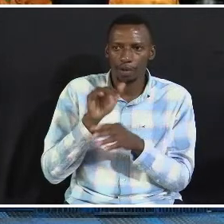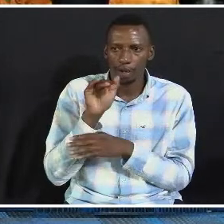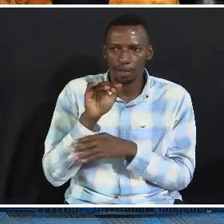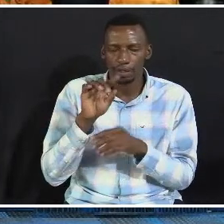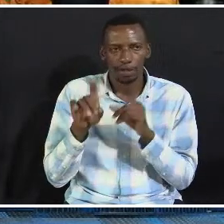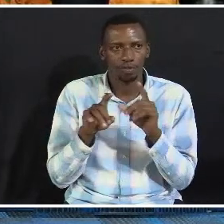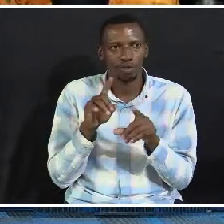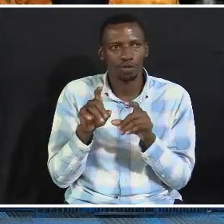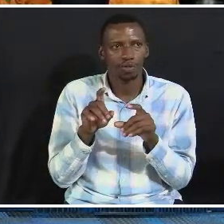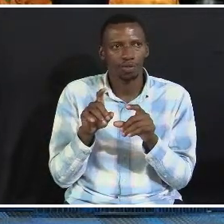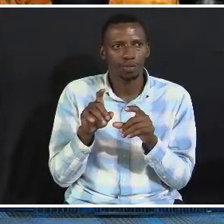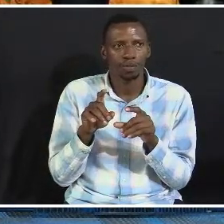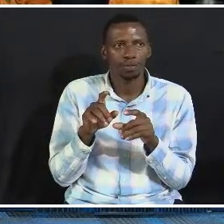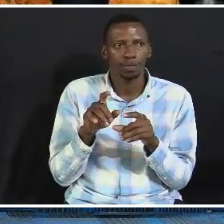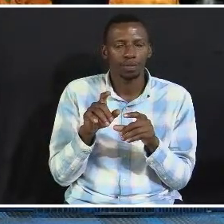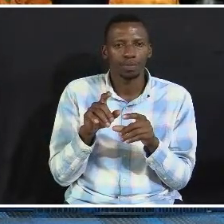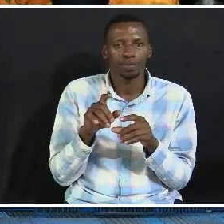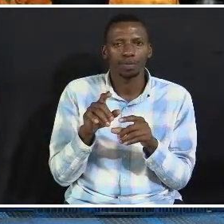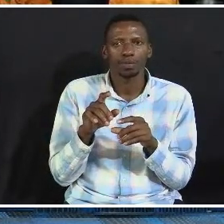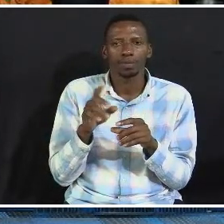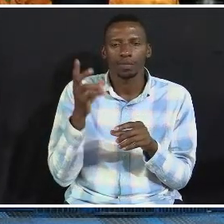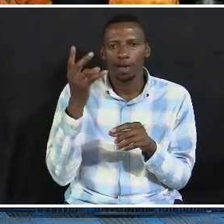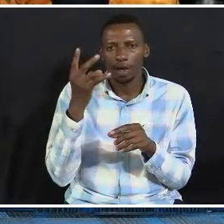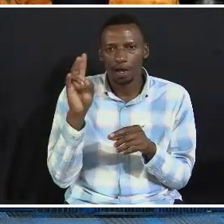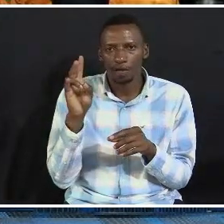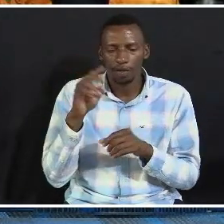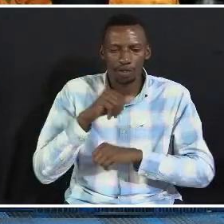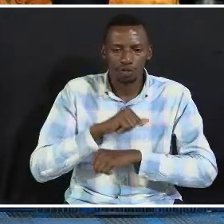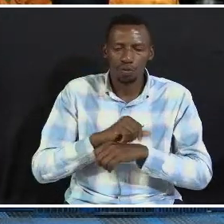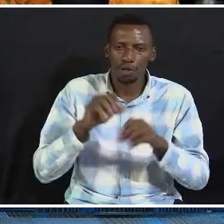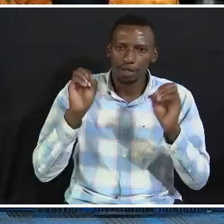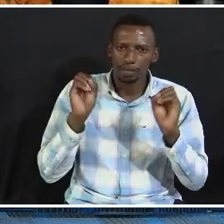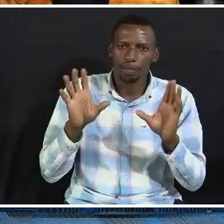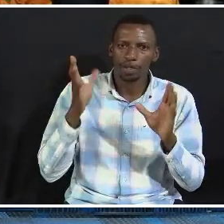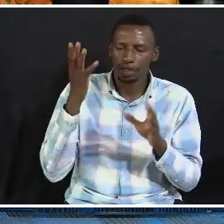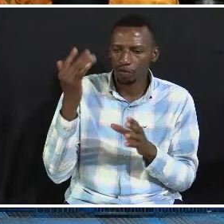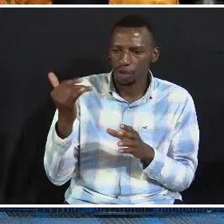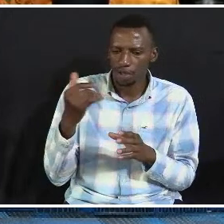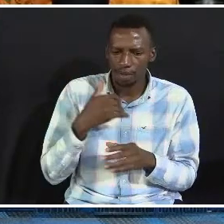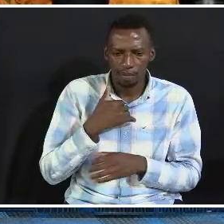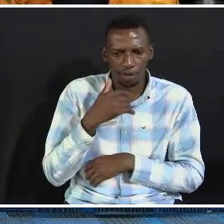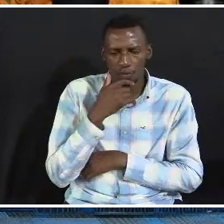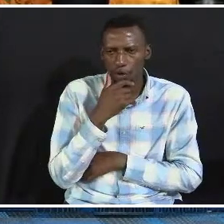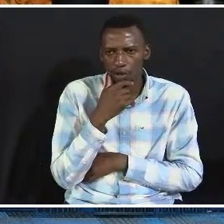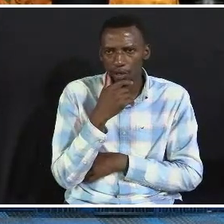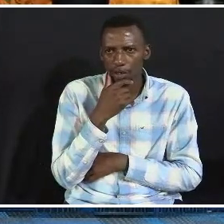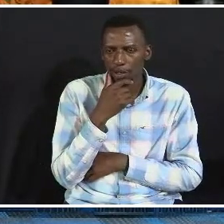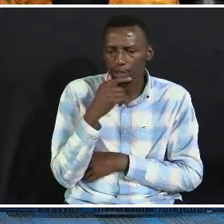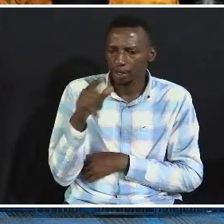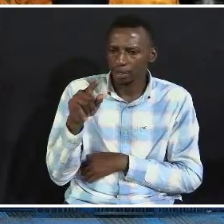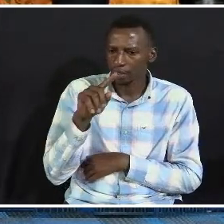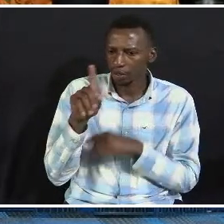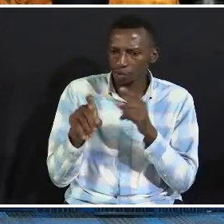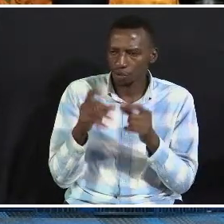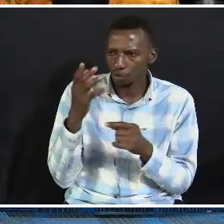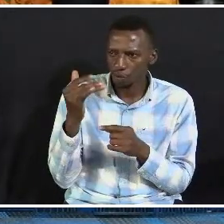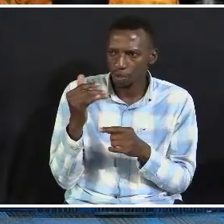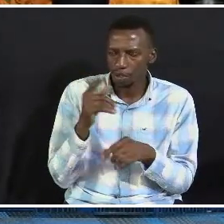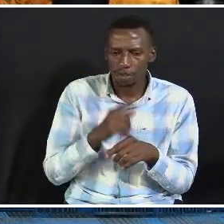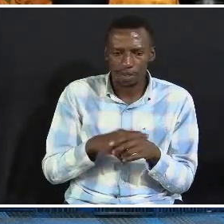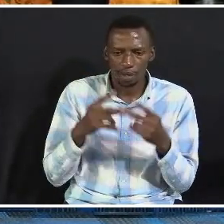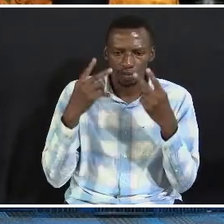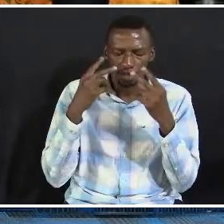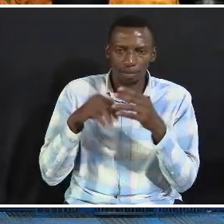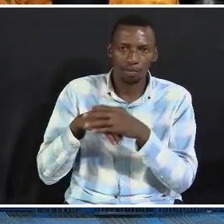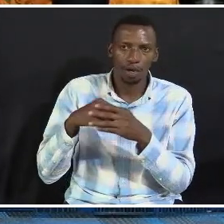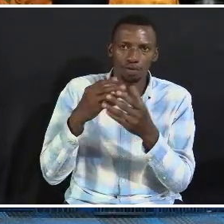question, "Why are the Adventist schools very expensive?" I was wondering why he was asking the question. When you look outside